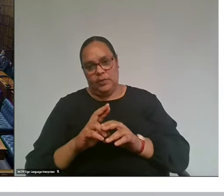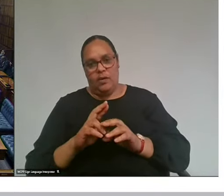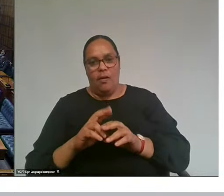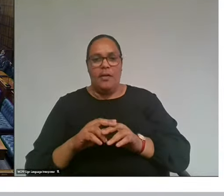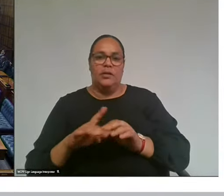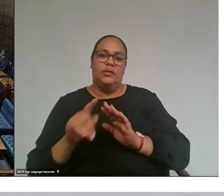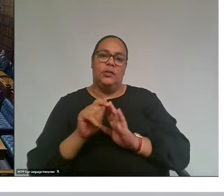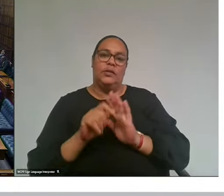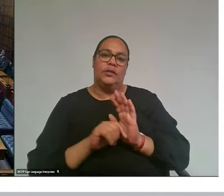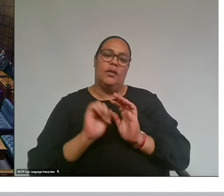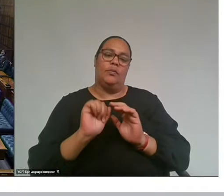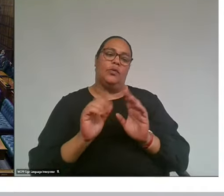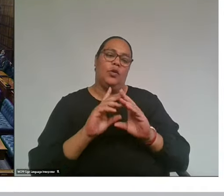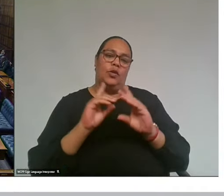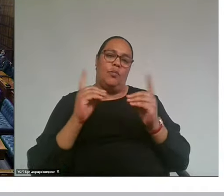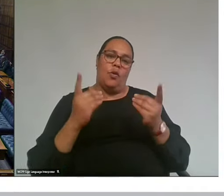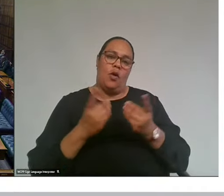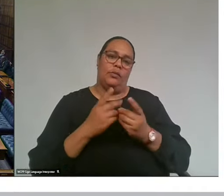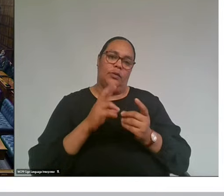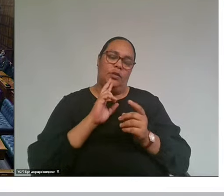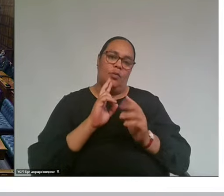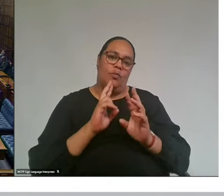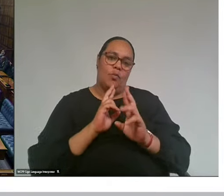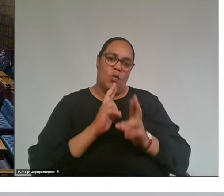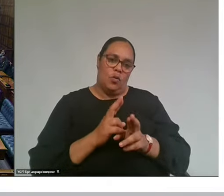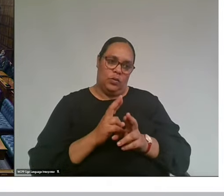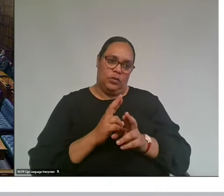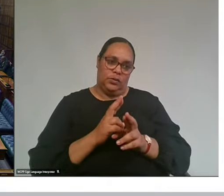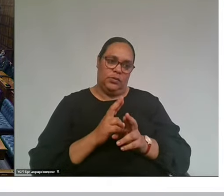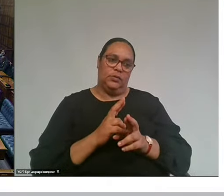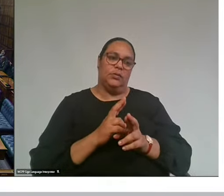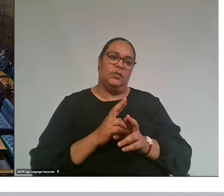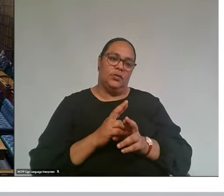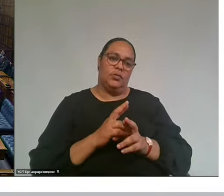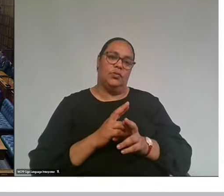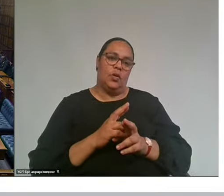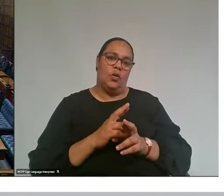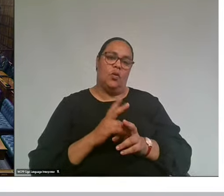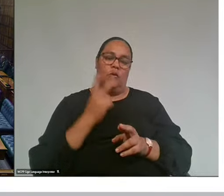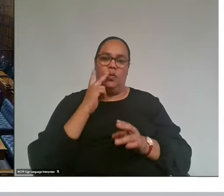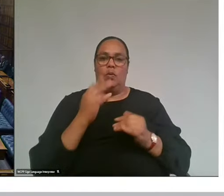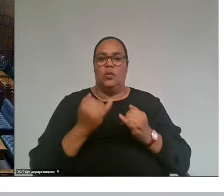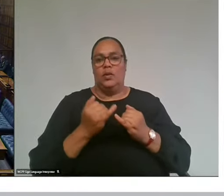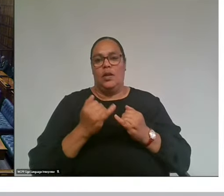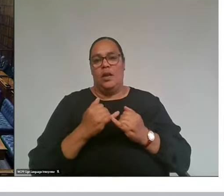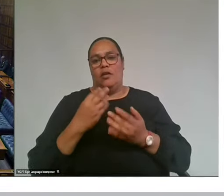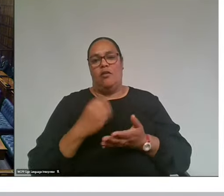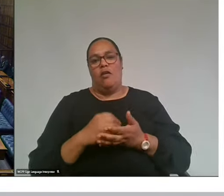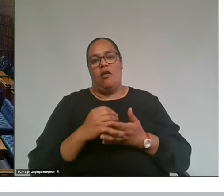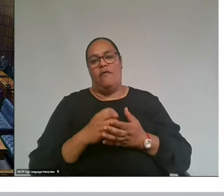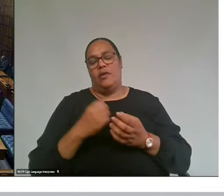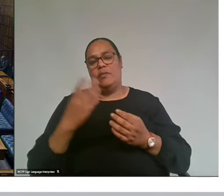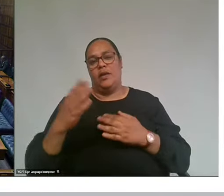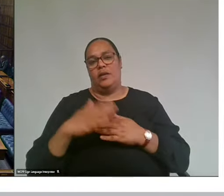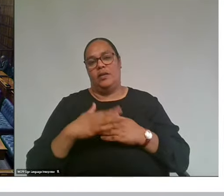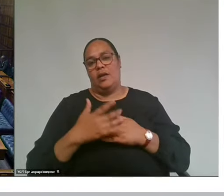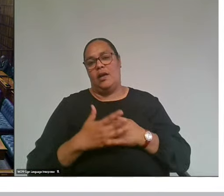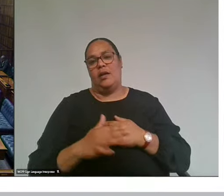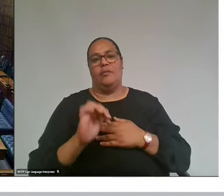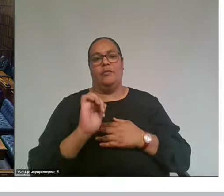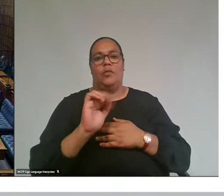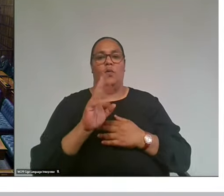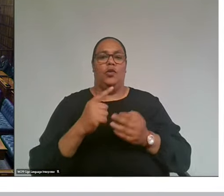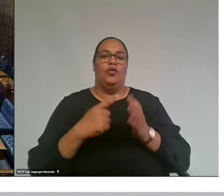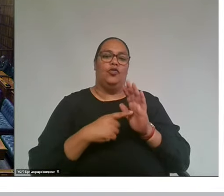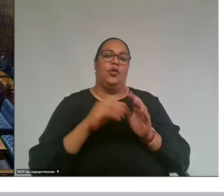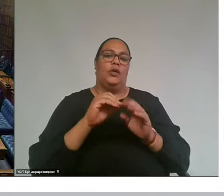terms of the Department's report uh although it seems to me quite often you know it would appear in the